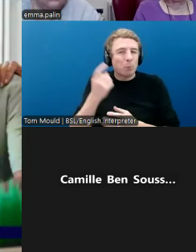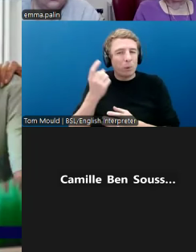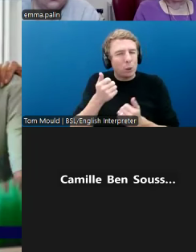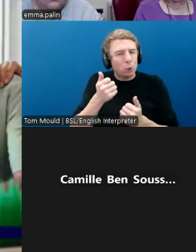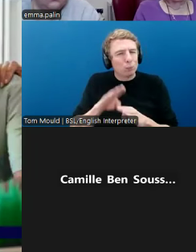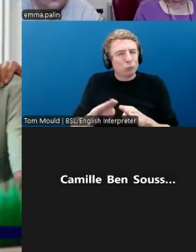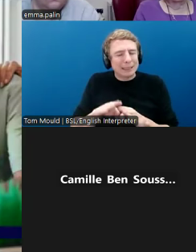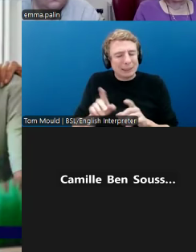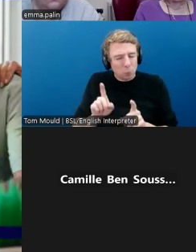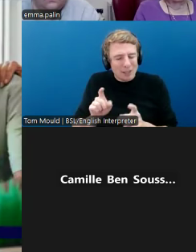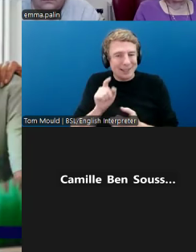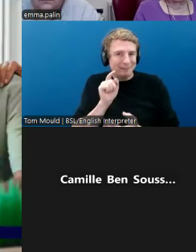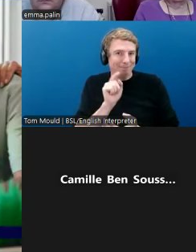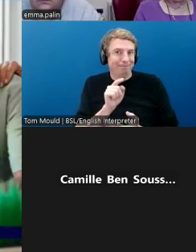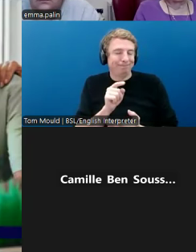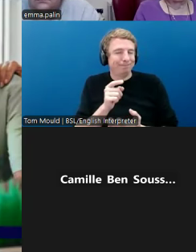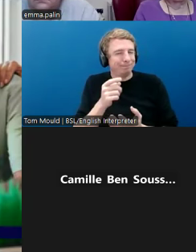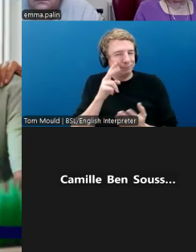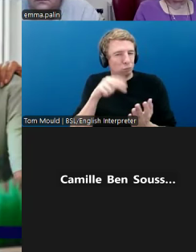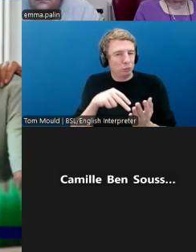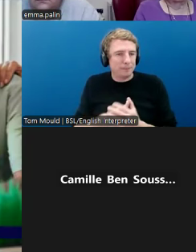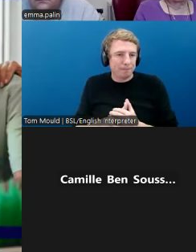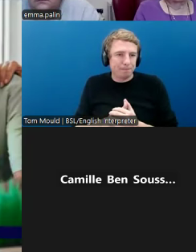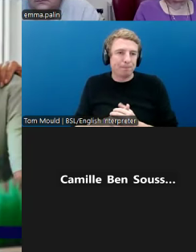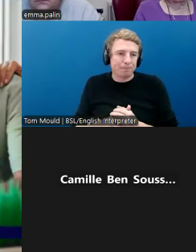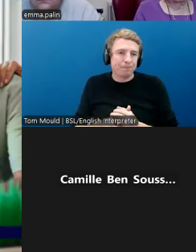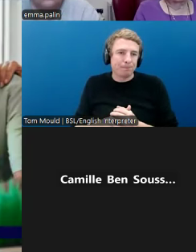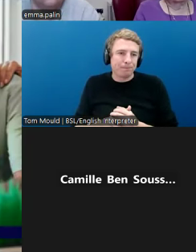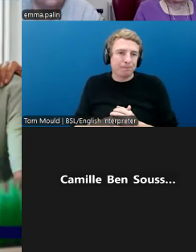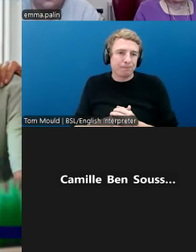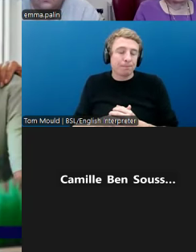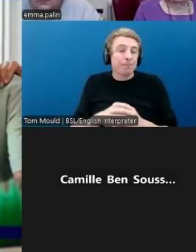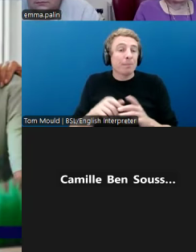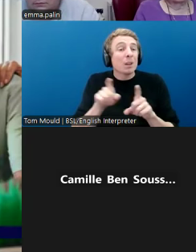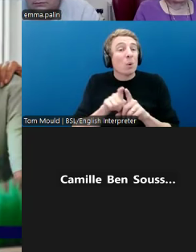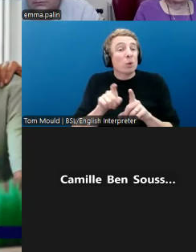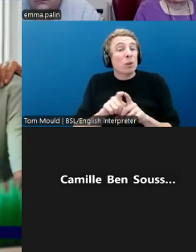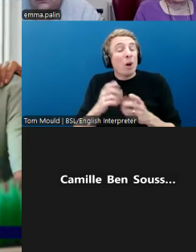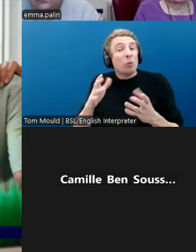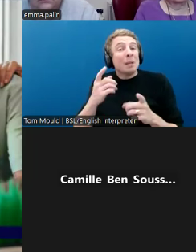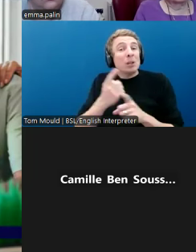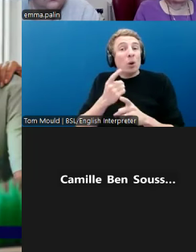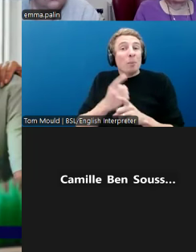And I just touched on the barrier of clearly impacting the work without good evidence.